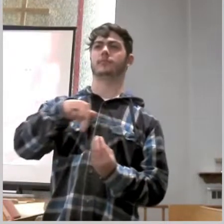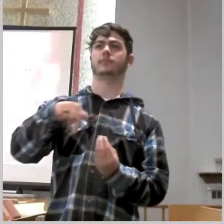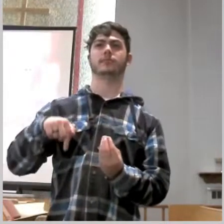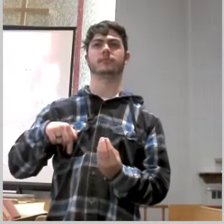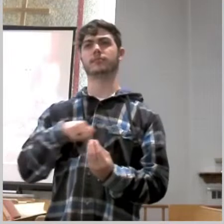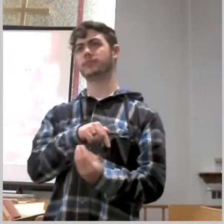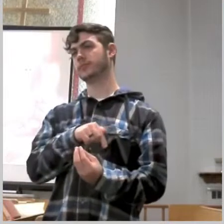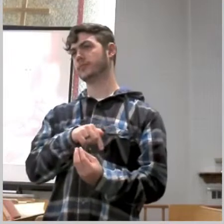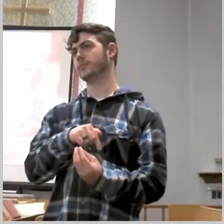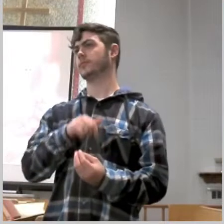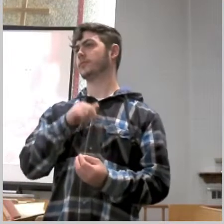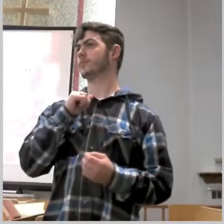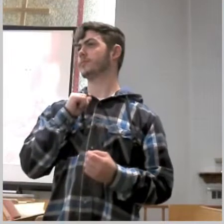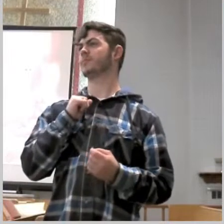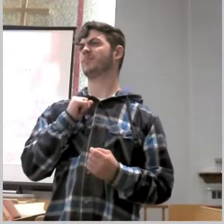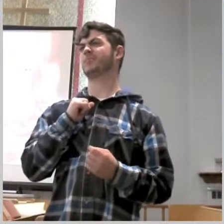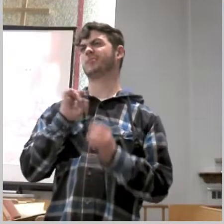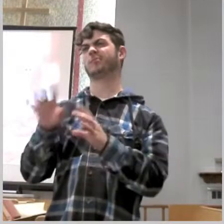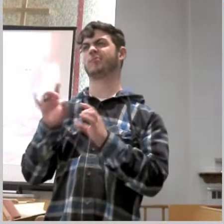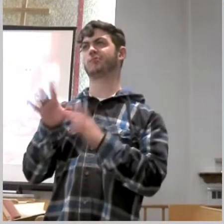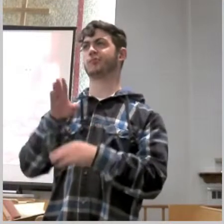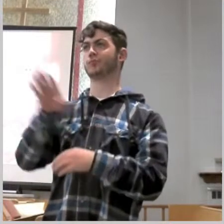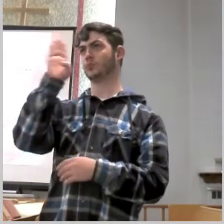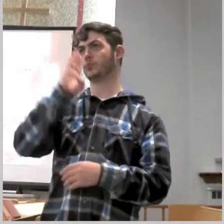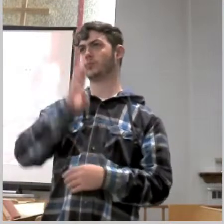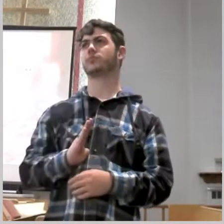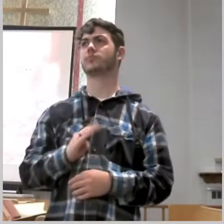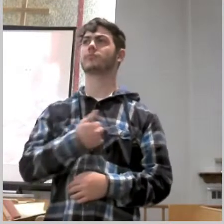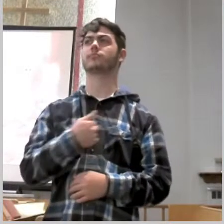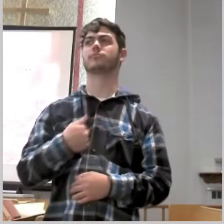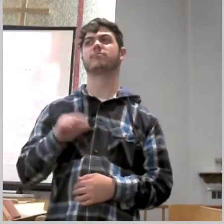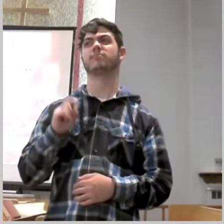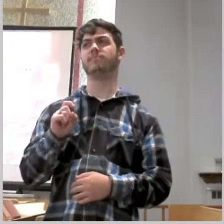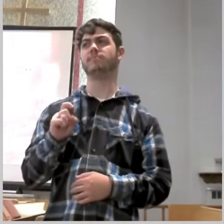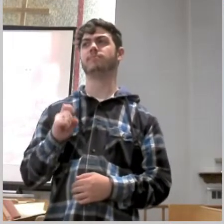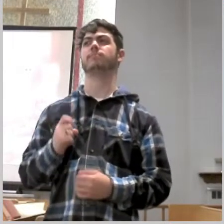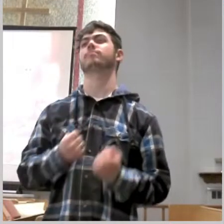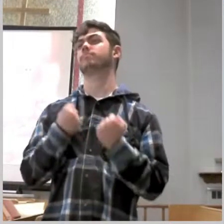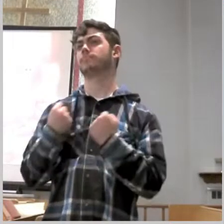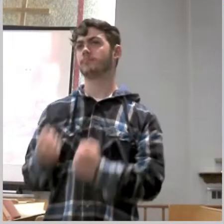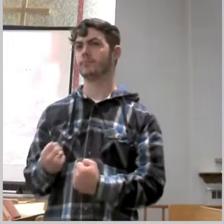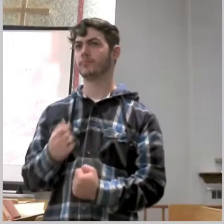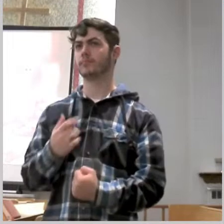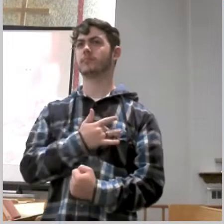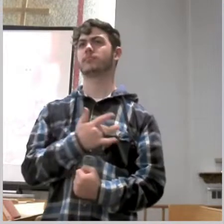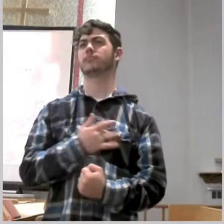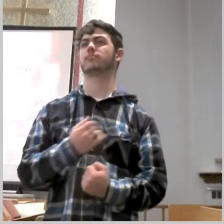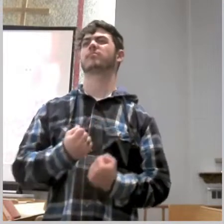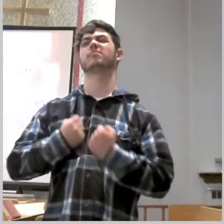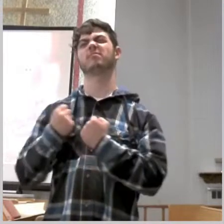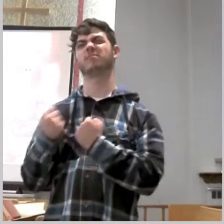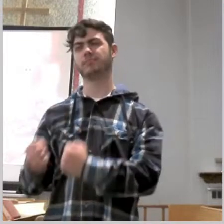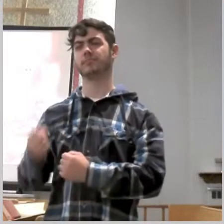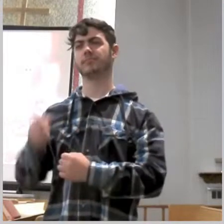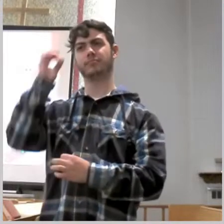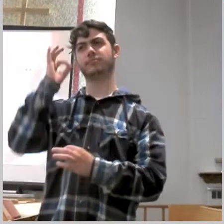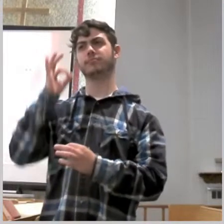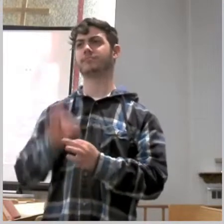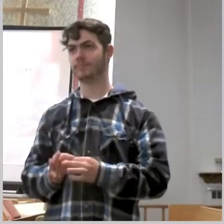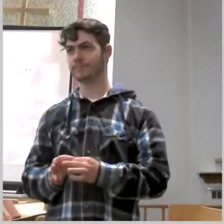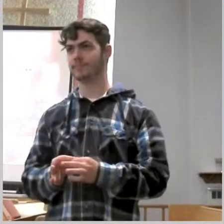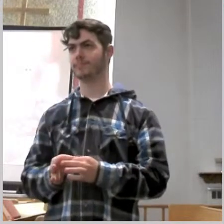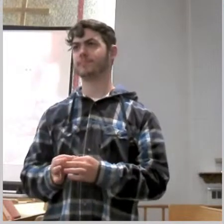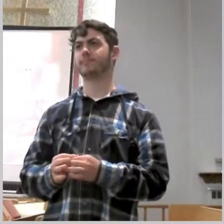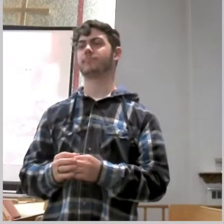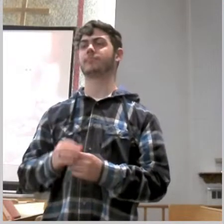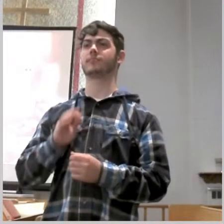that surrounds us. It's going to take a strong heart. It's going to take a strong faith, which is what